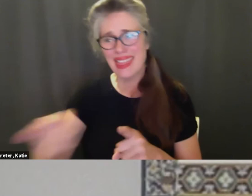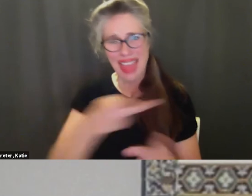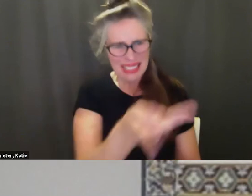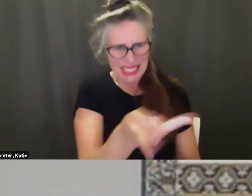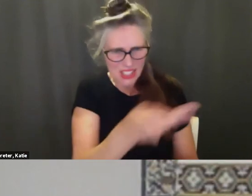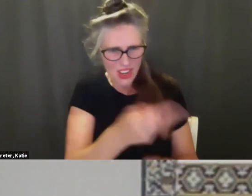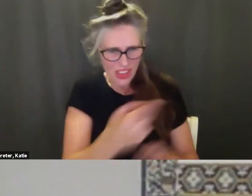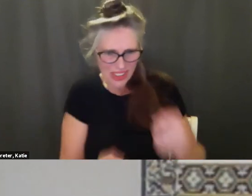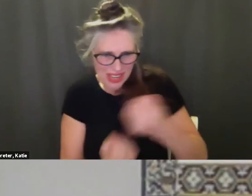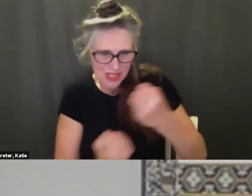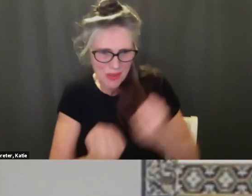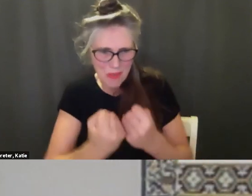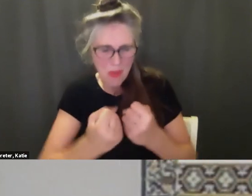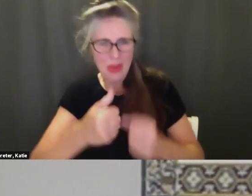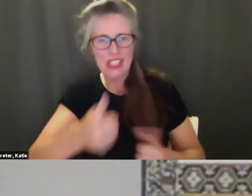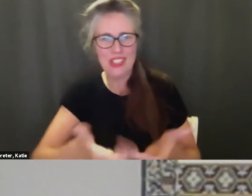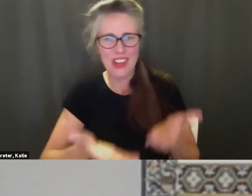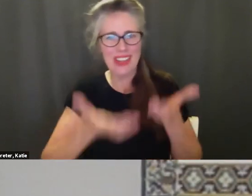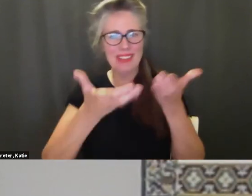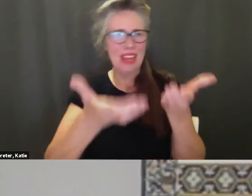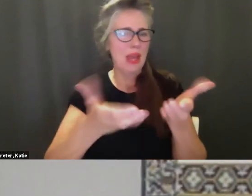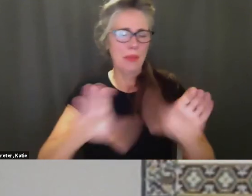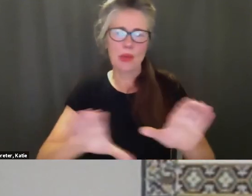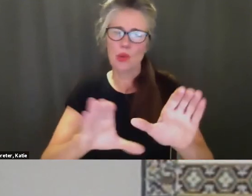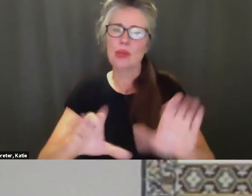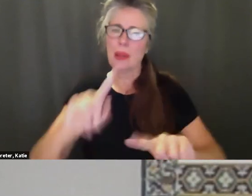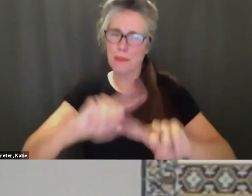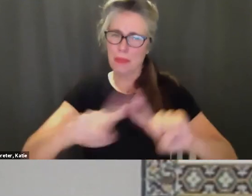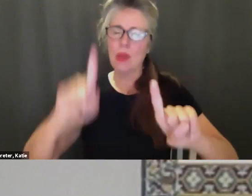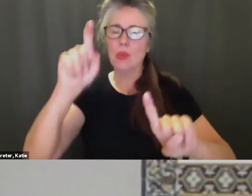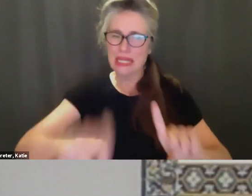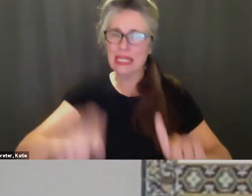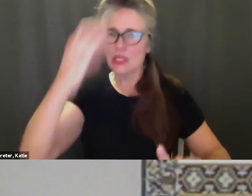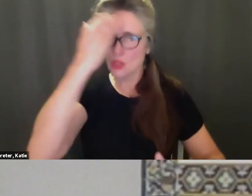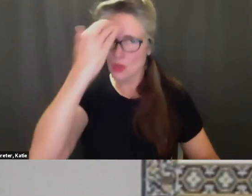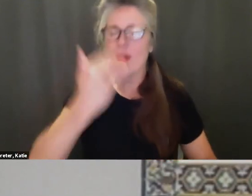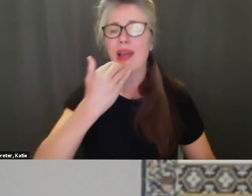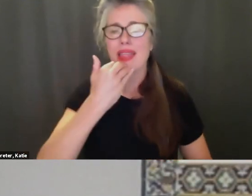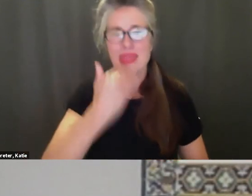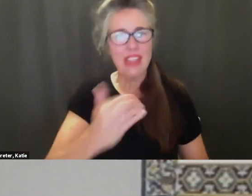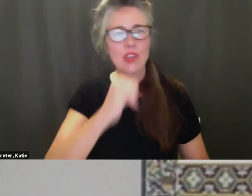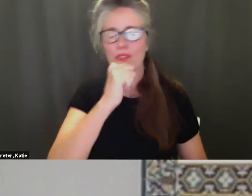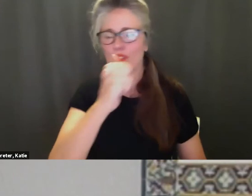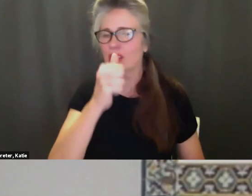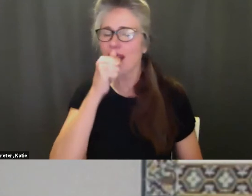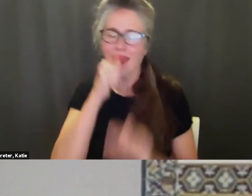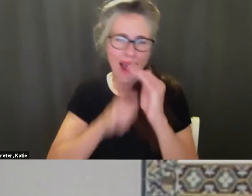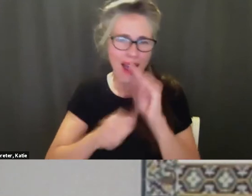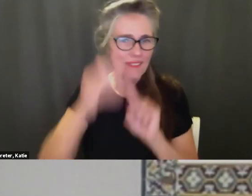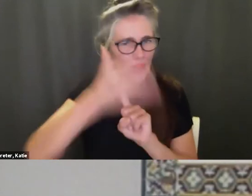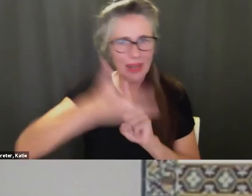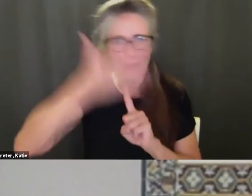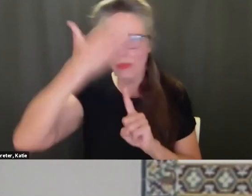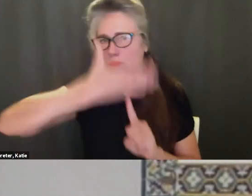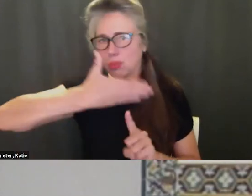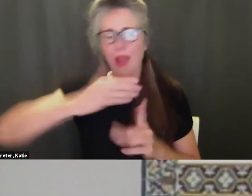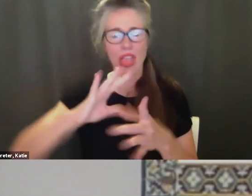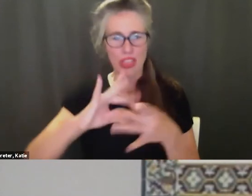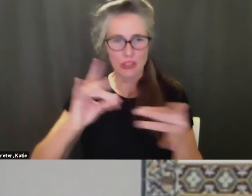up, but we don't do that unless we know. So again, I thank you for not burying this story, bringing it up front, but we need to spend